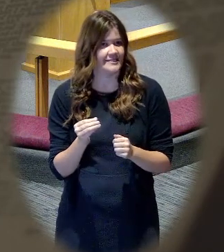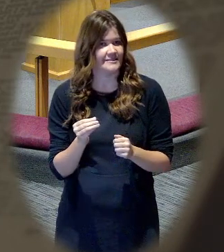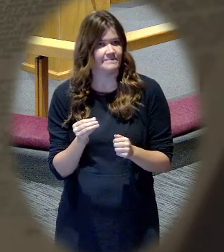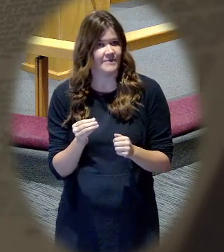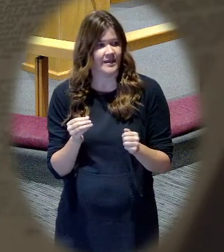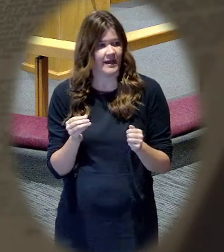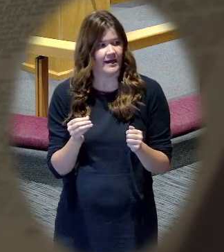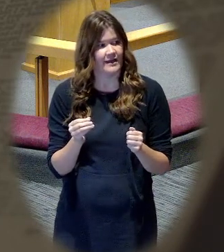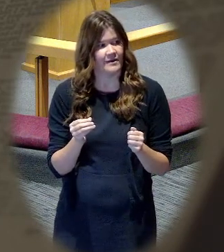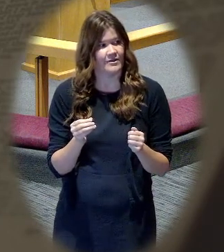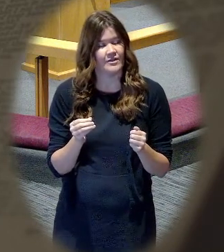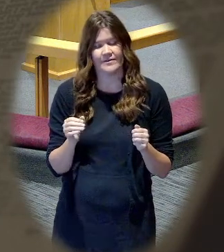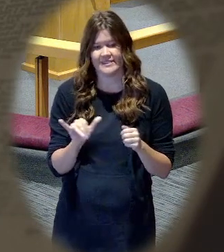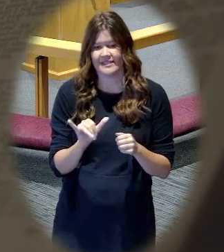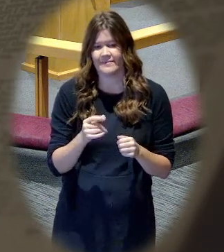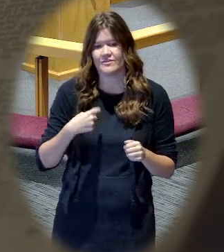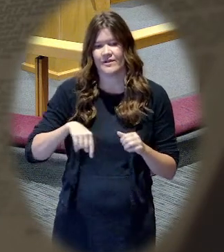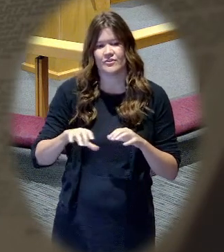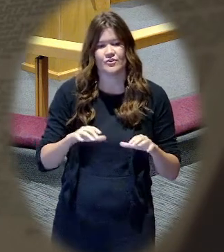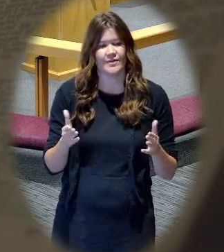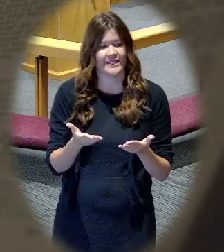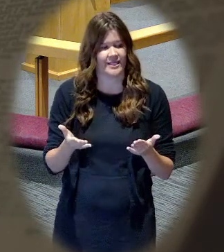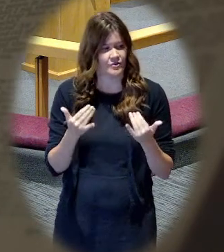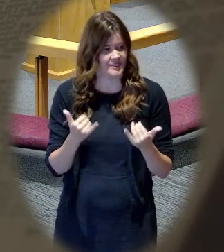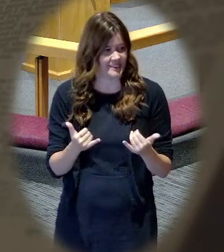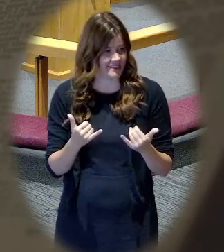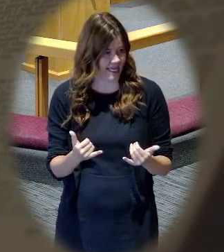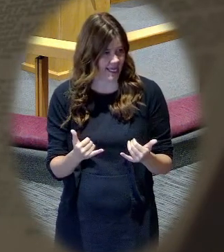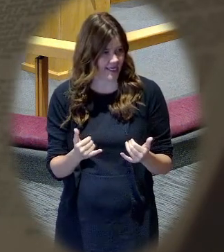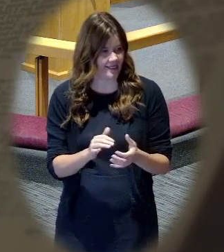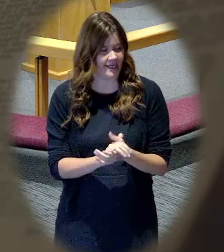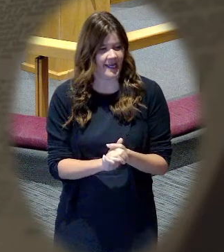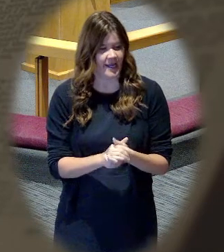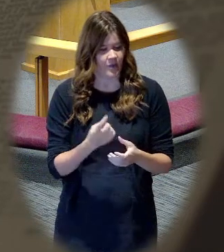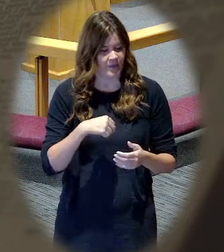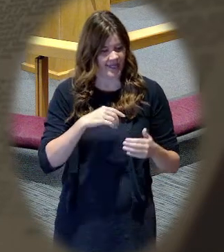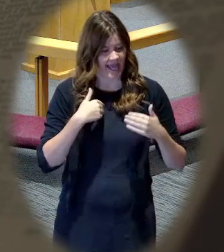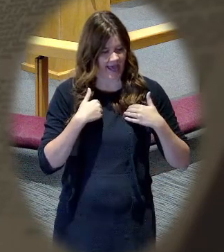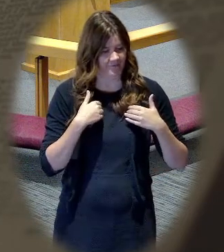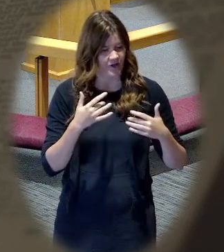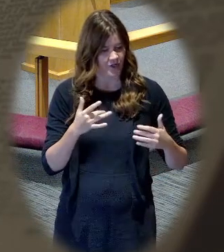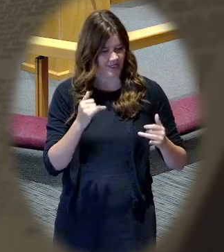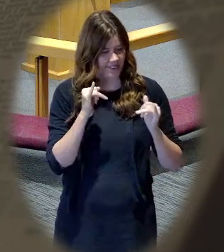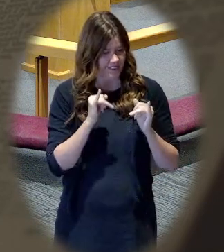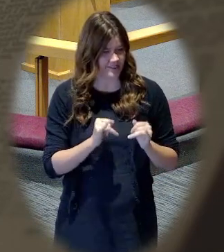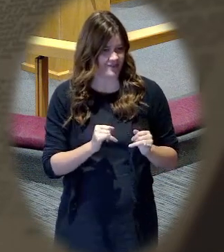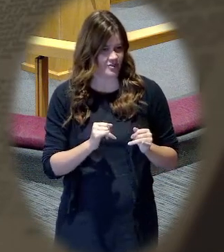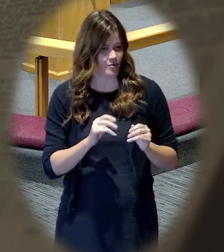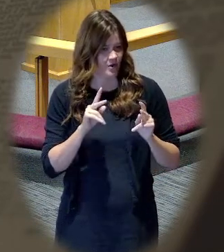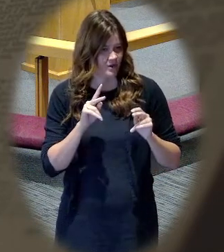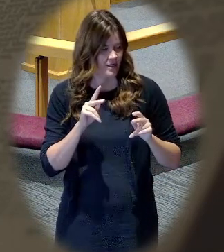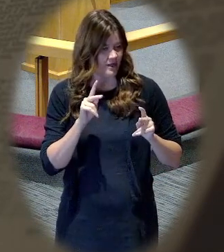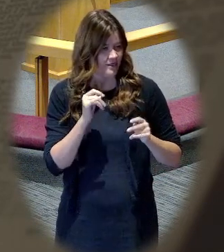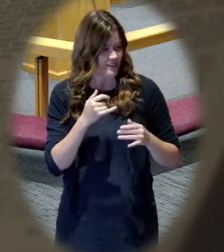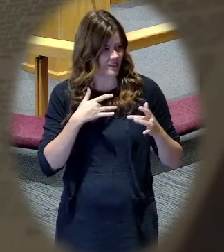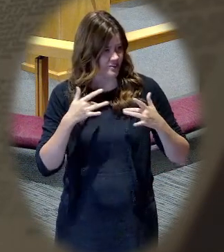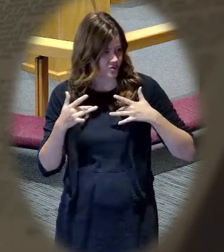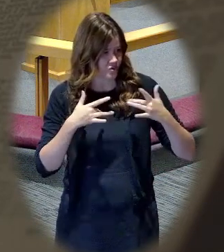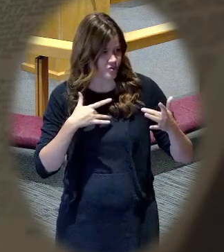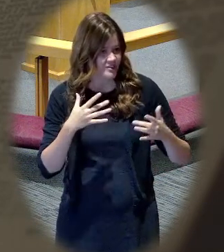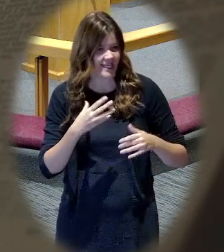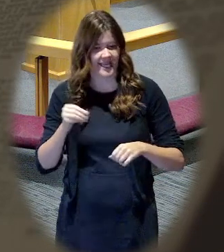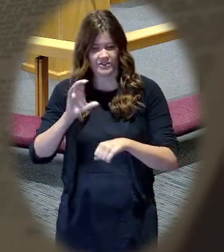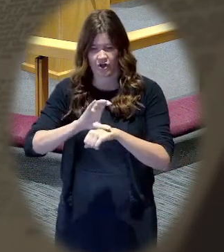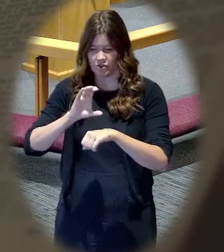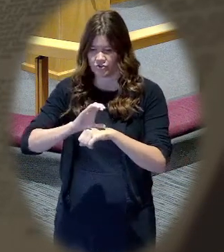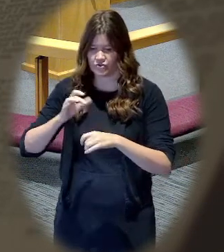is what's going on here today. Moving from individual concerns to the concerns of the whole church, the body of Christ here